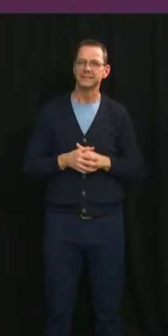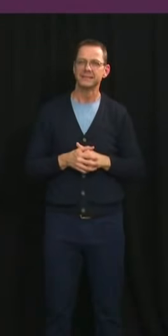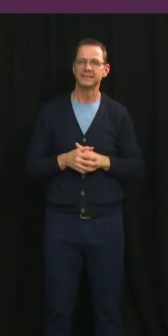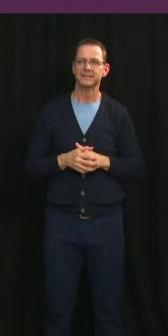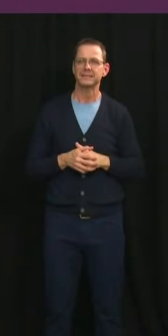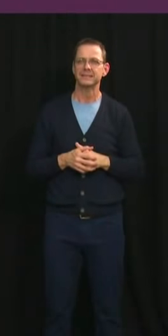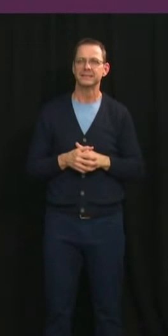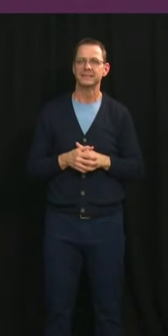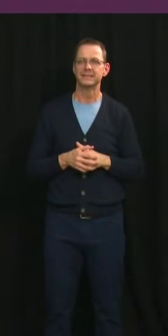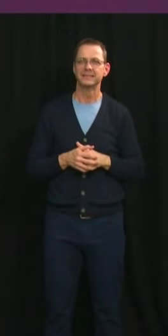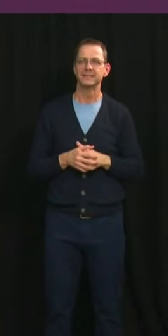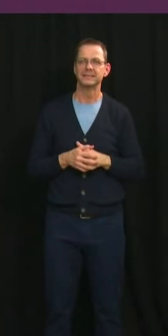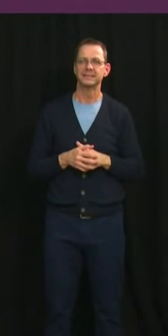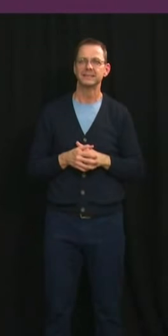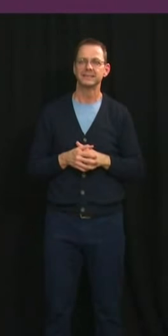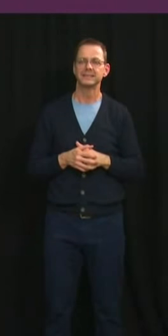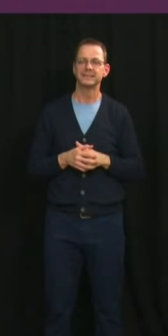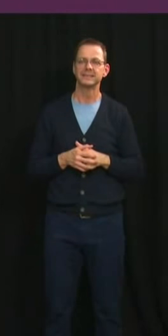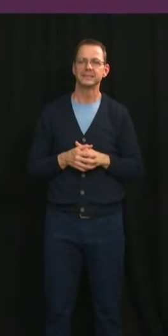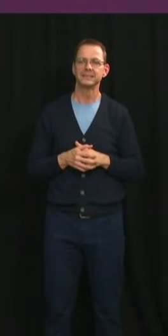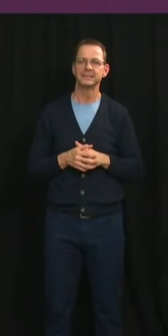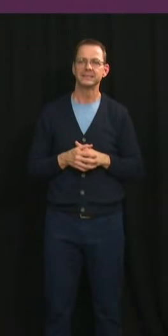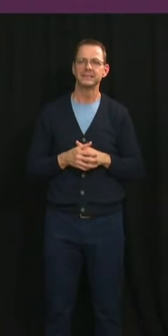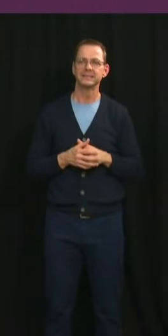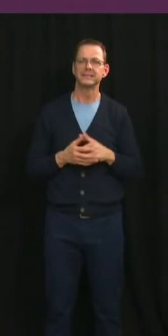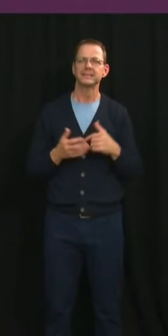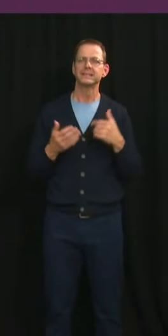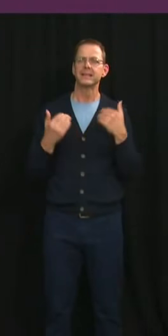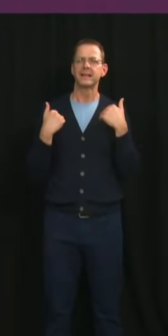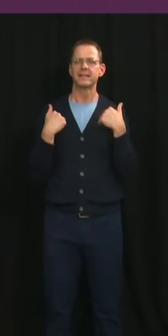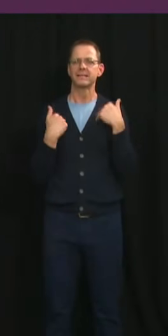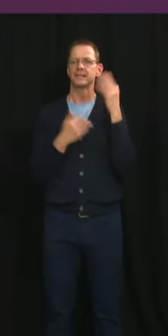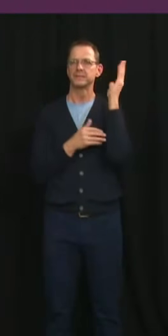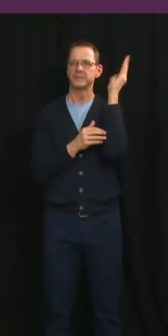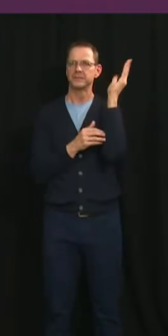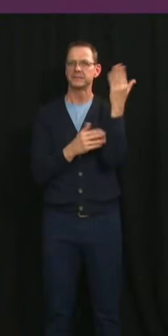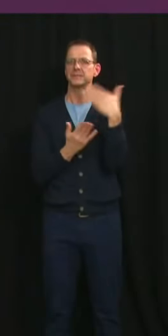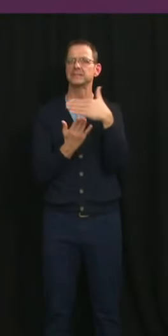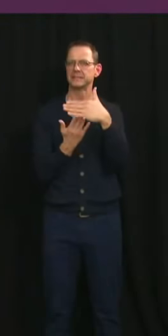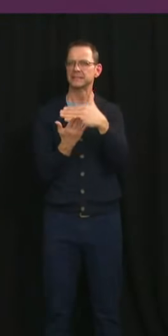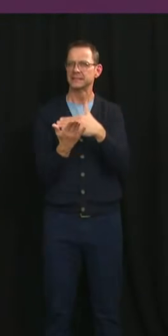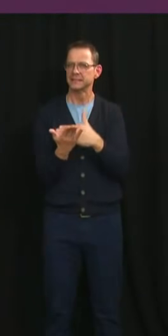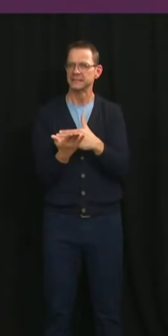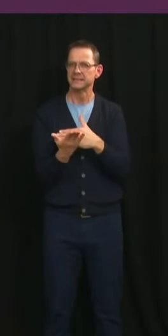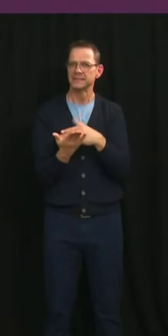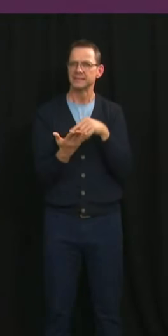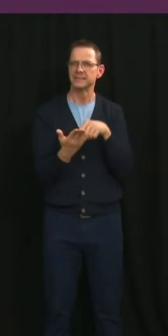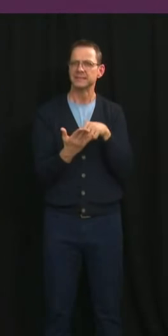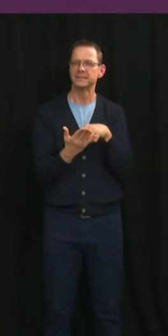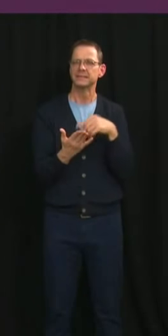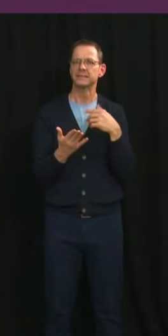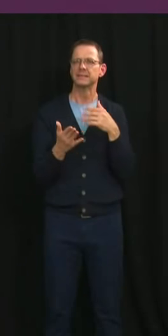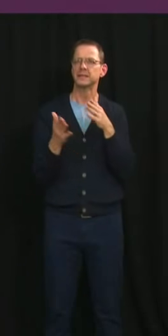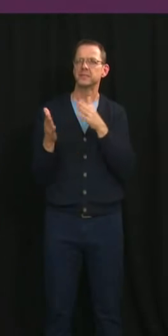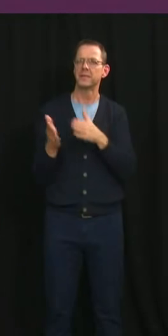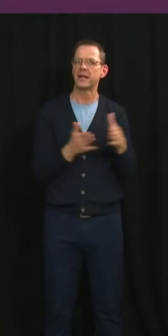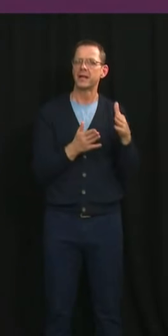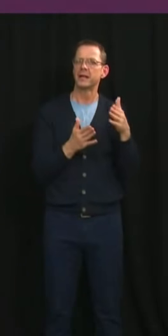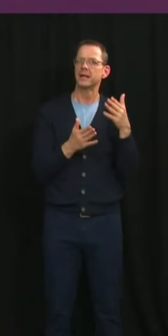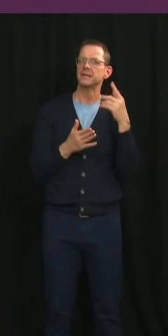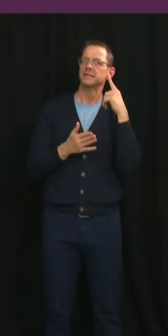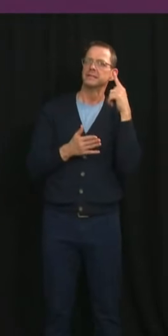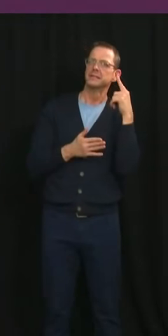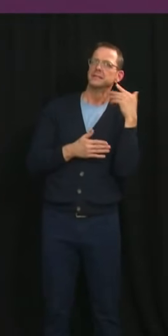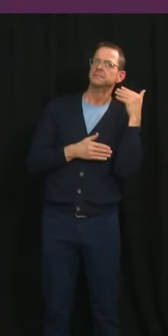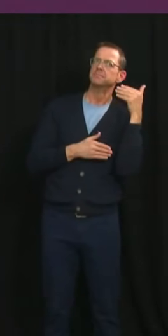here in my presentation a path forward which includes